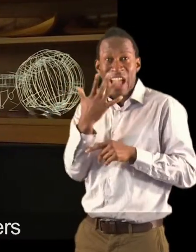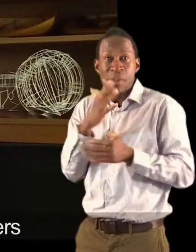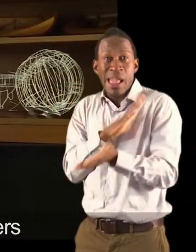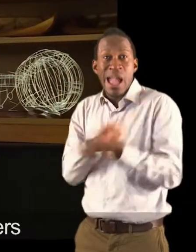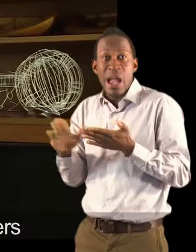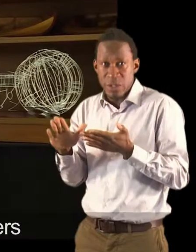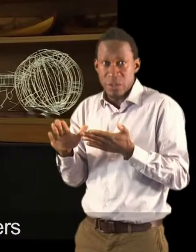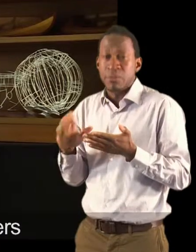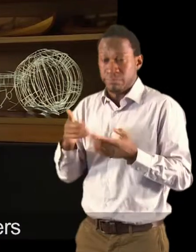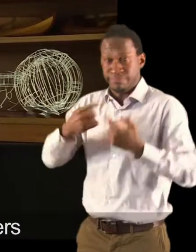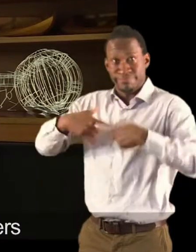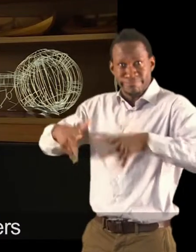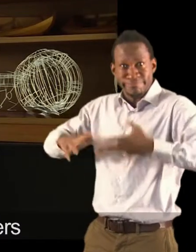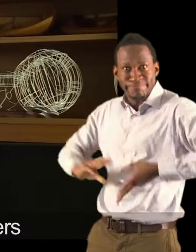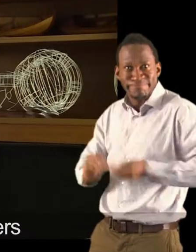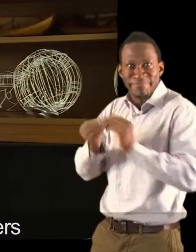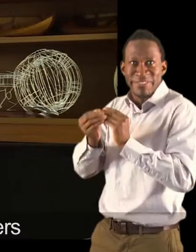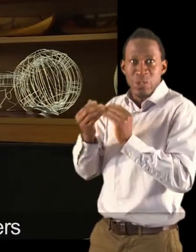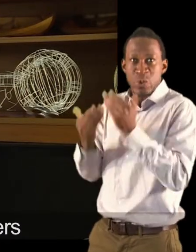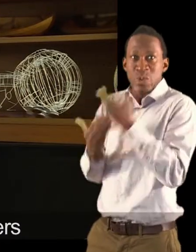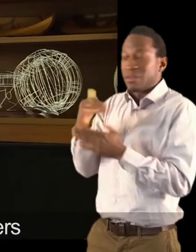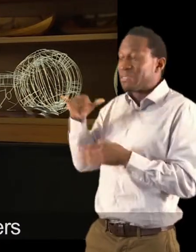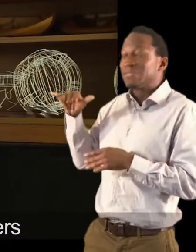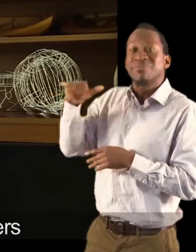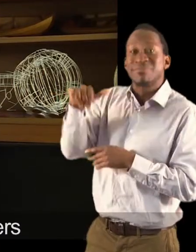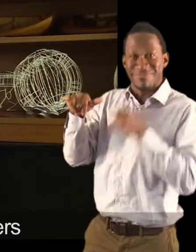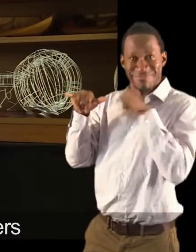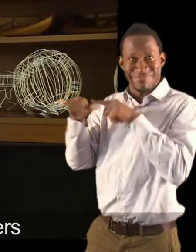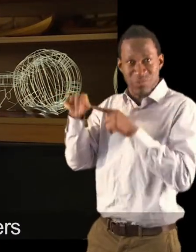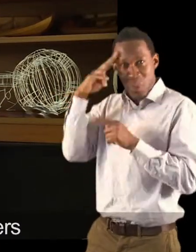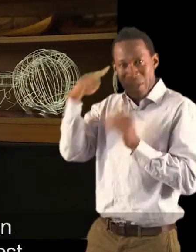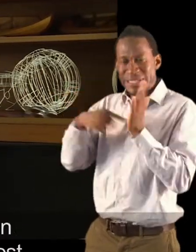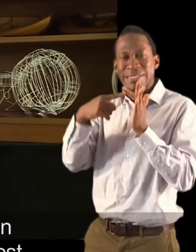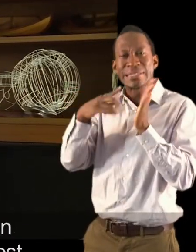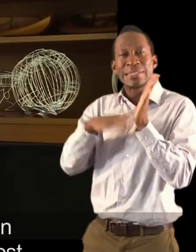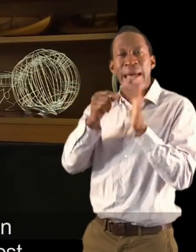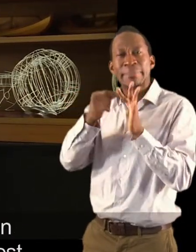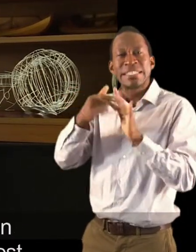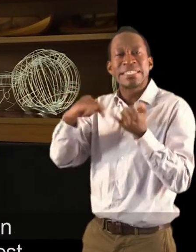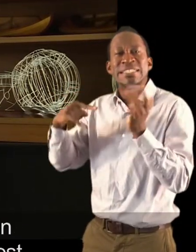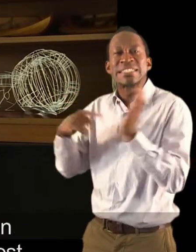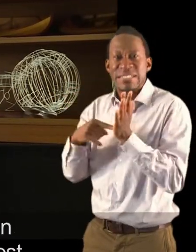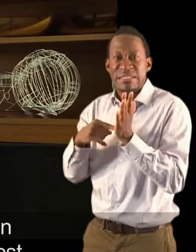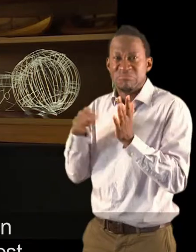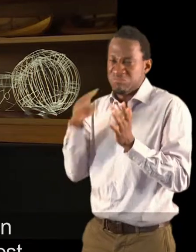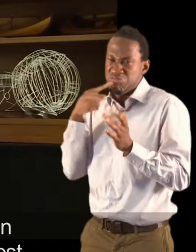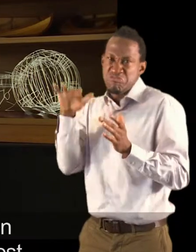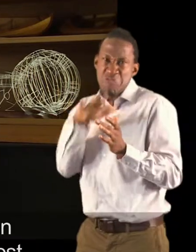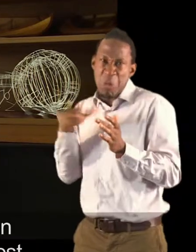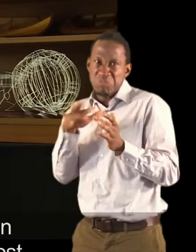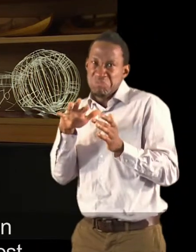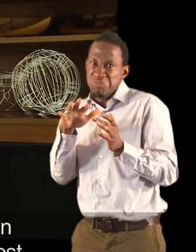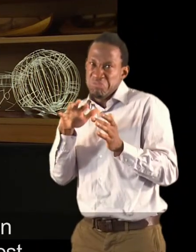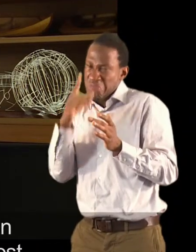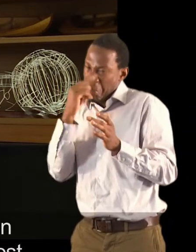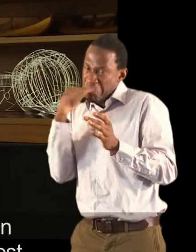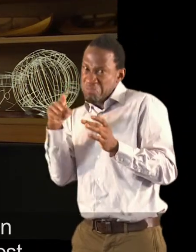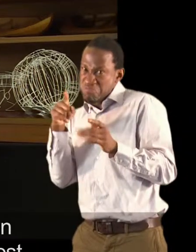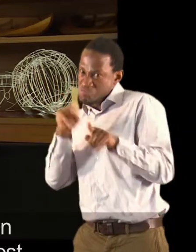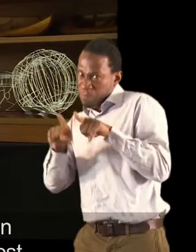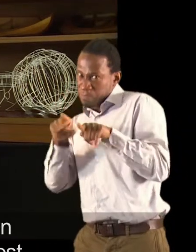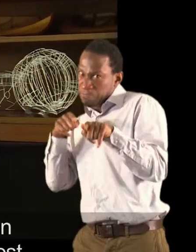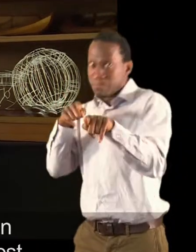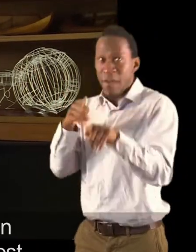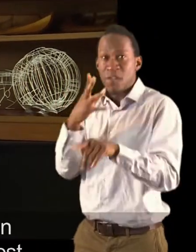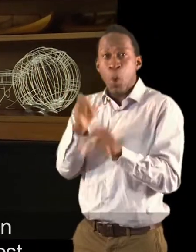our fastest fighters would only go 365. And so, but we developed an aircraft